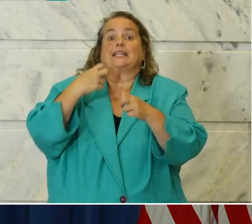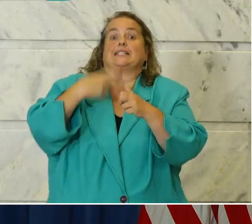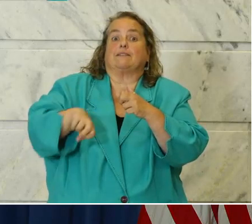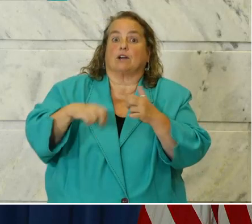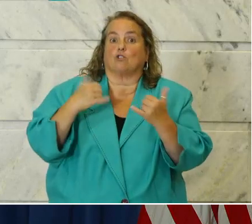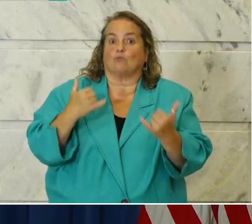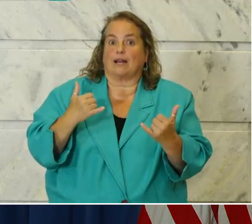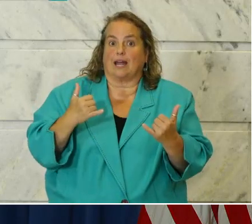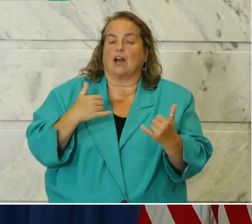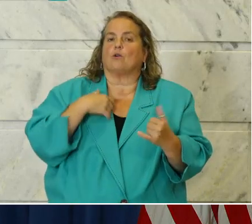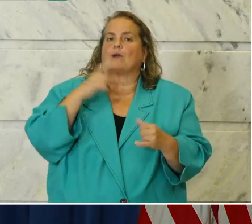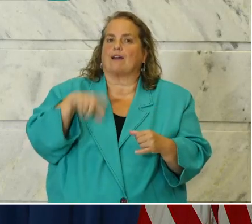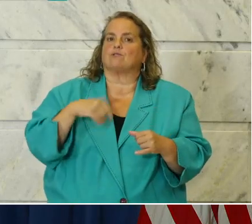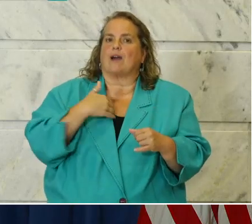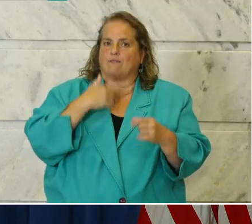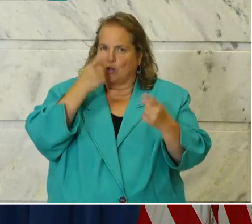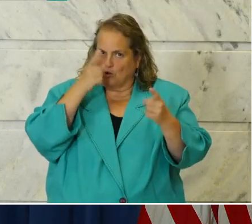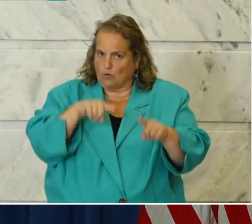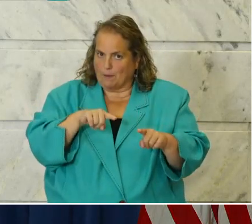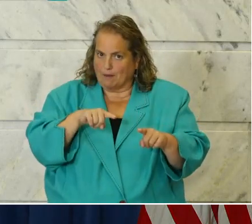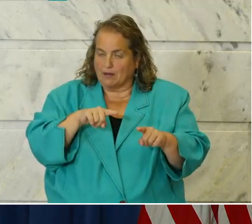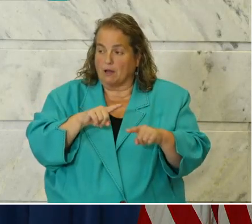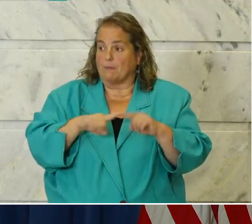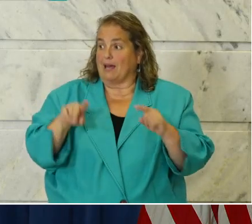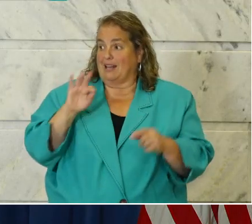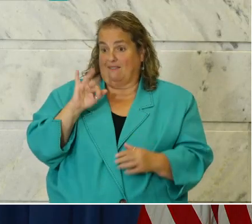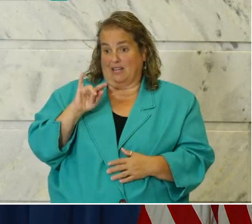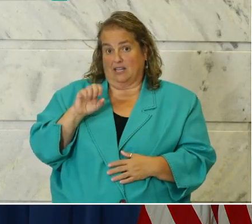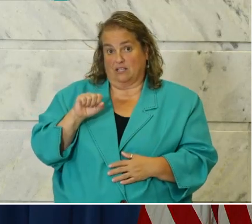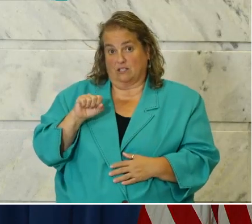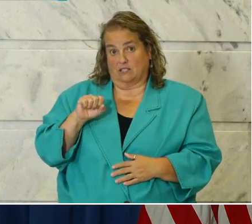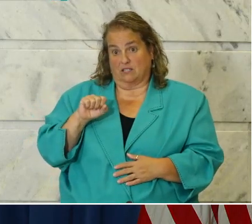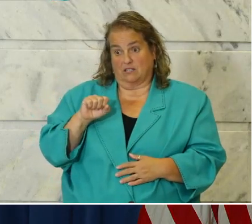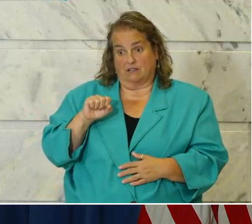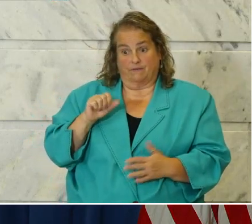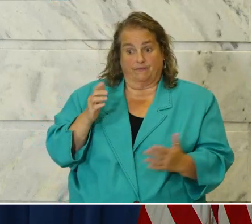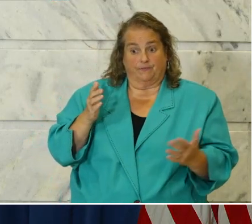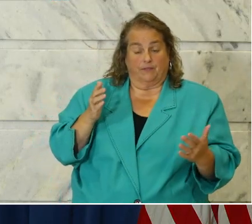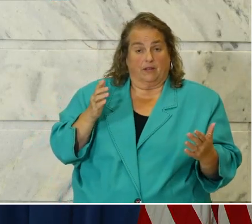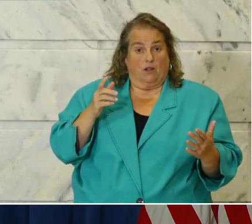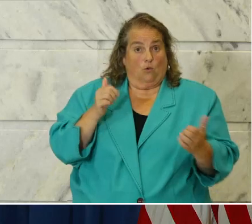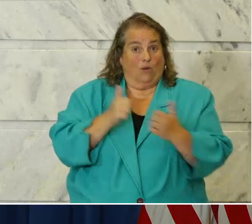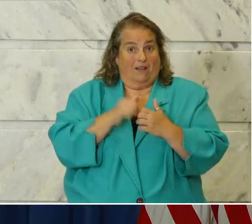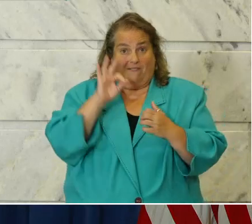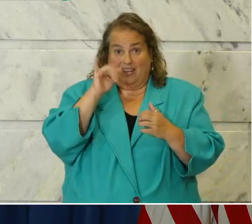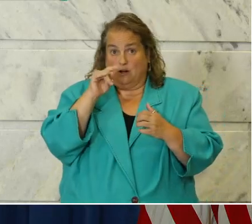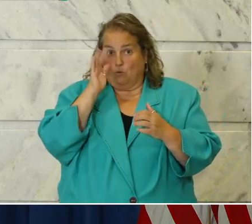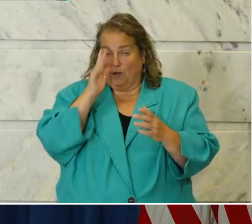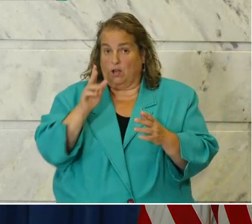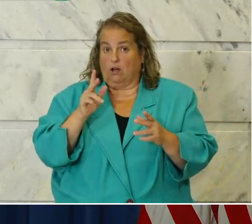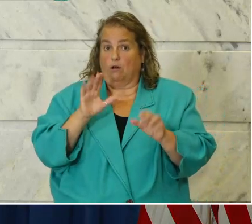supposed to enter into an agreement. But if it spurs further negotiations, then